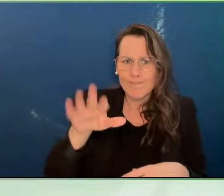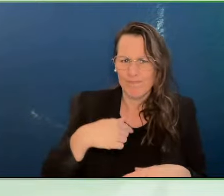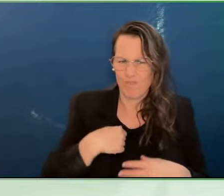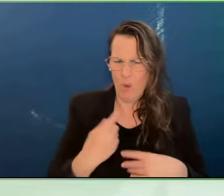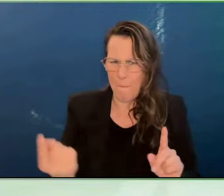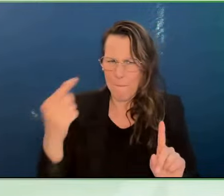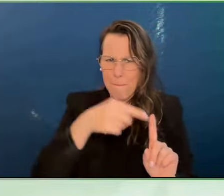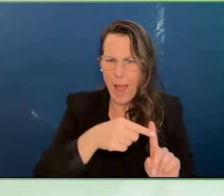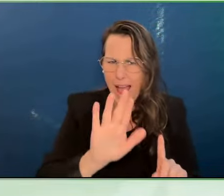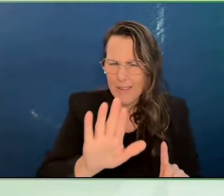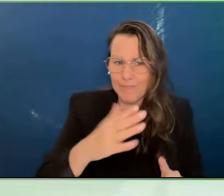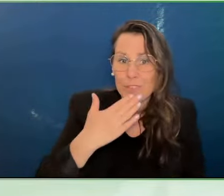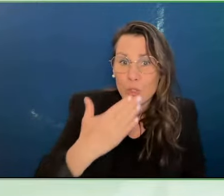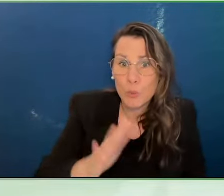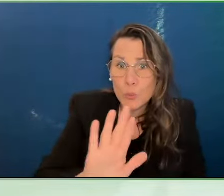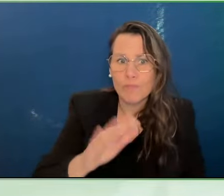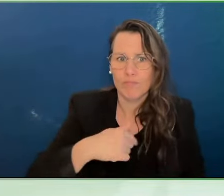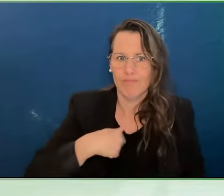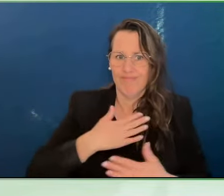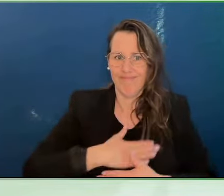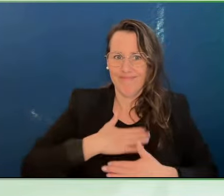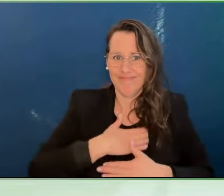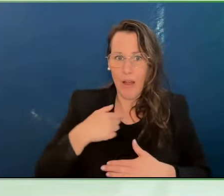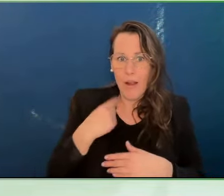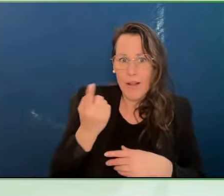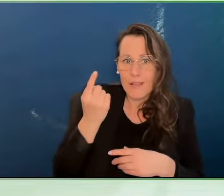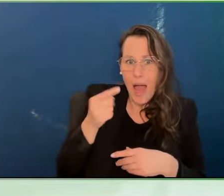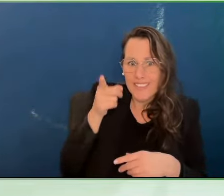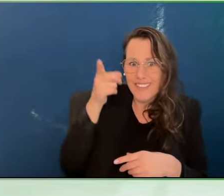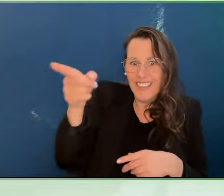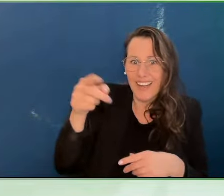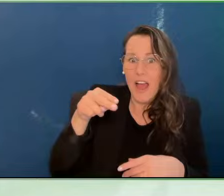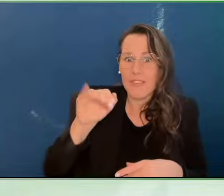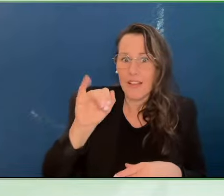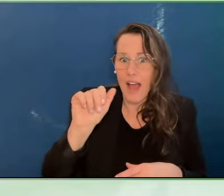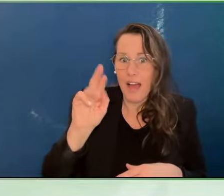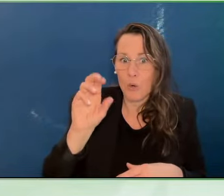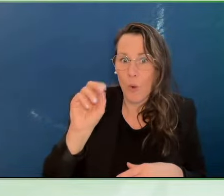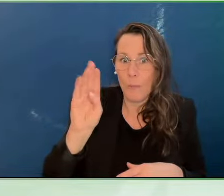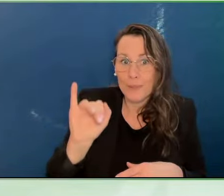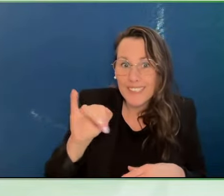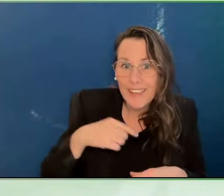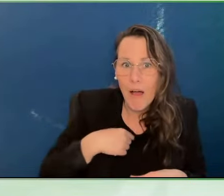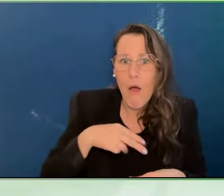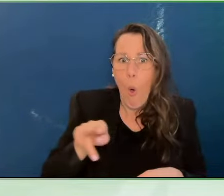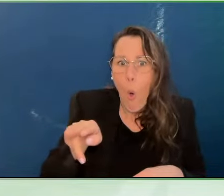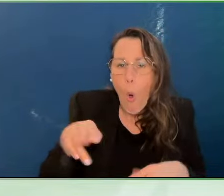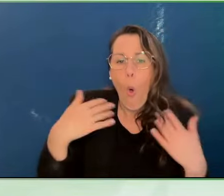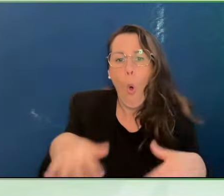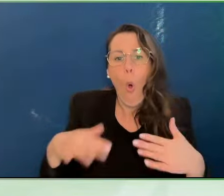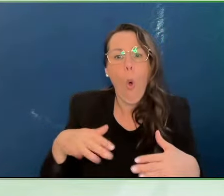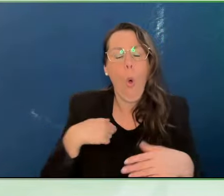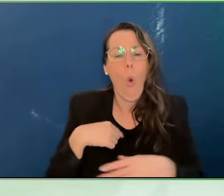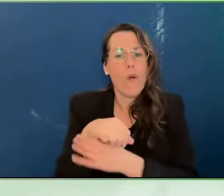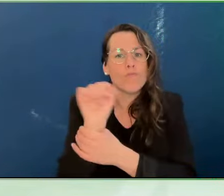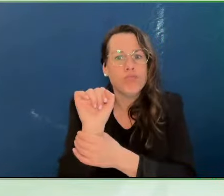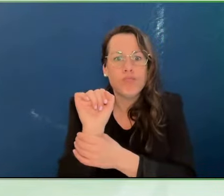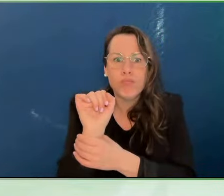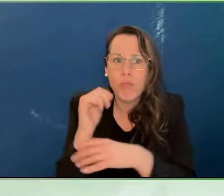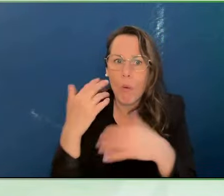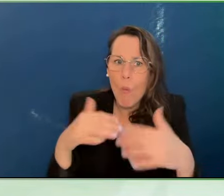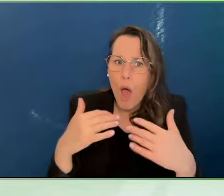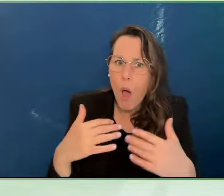or getting any funding or getting any resources. So because of where I live and I was attending a lot of